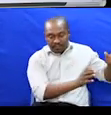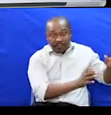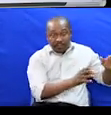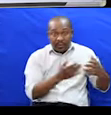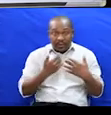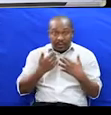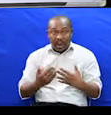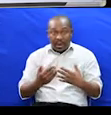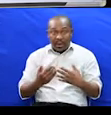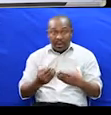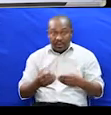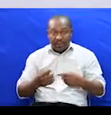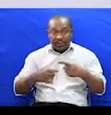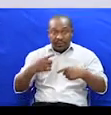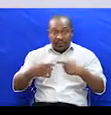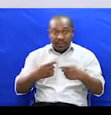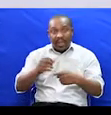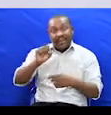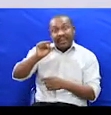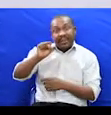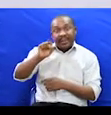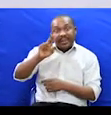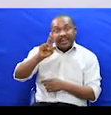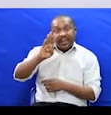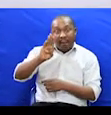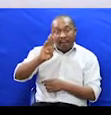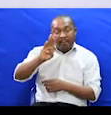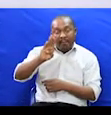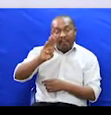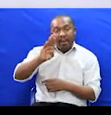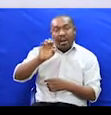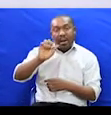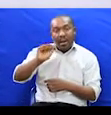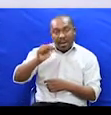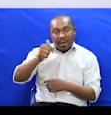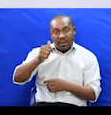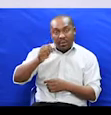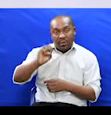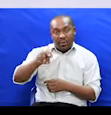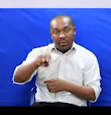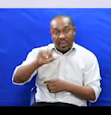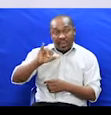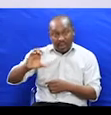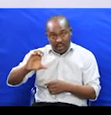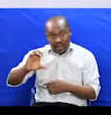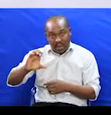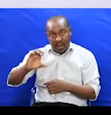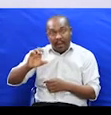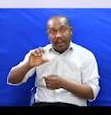the subatomic particle. Subatomic particle, what is subatomic particle? Subatomic